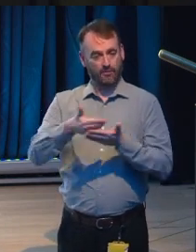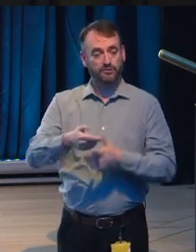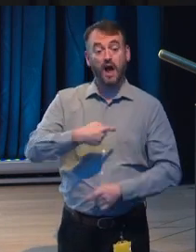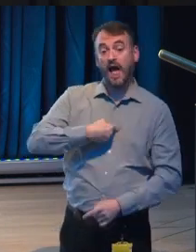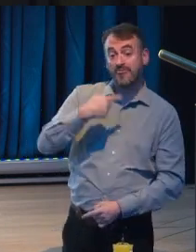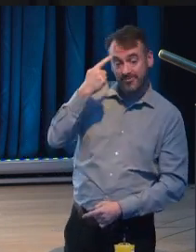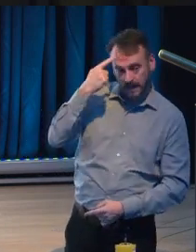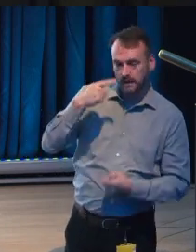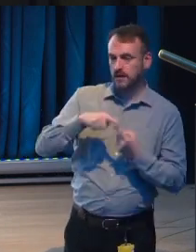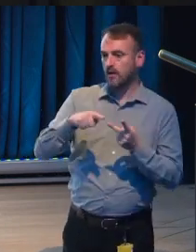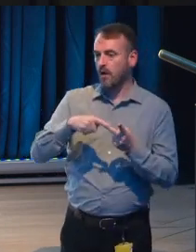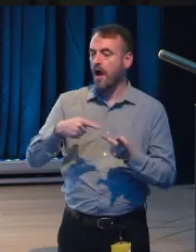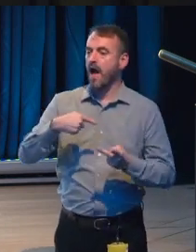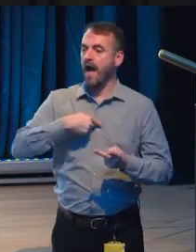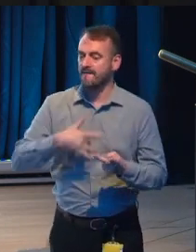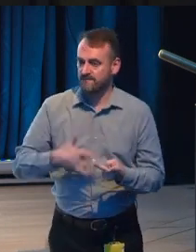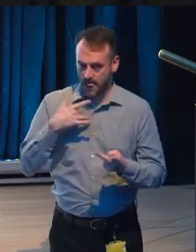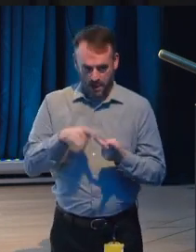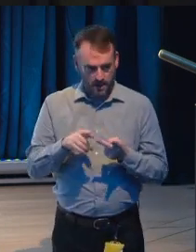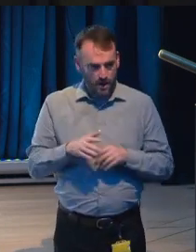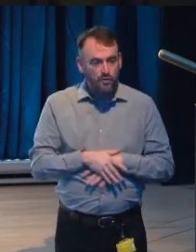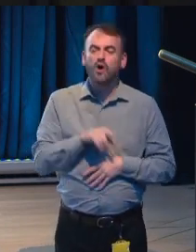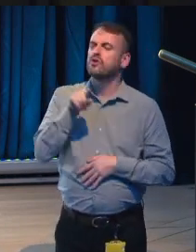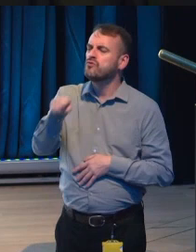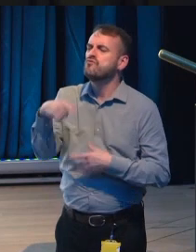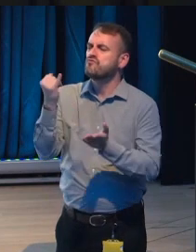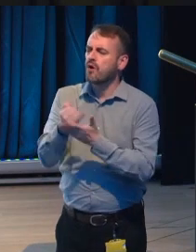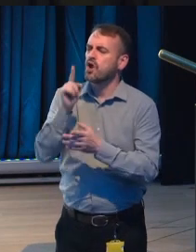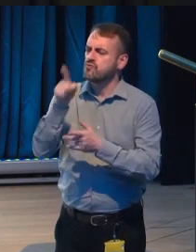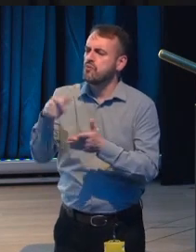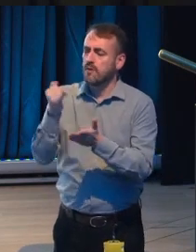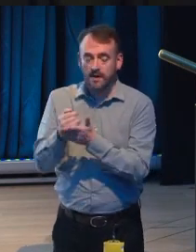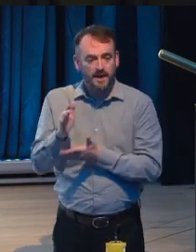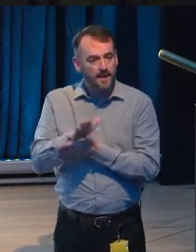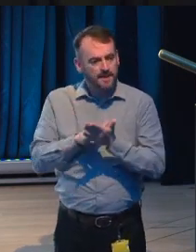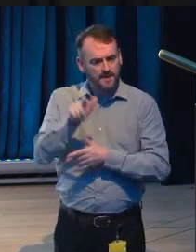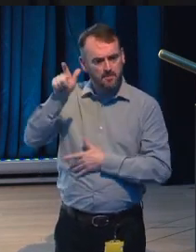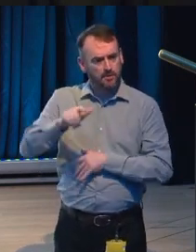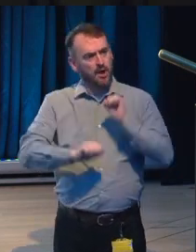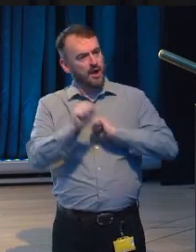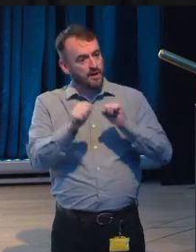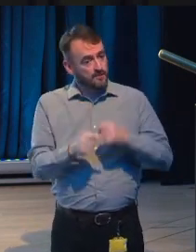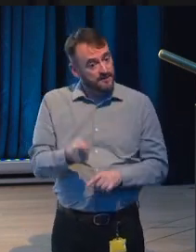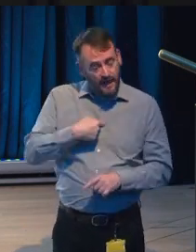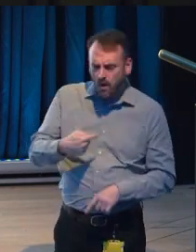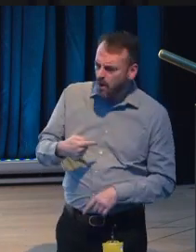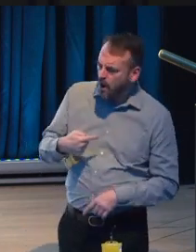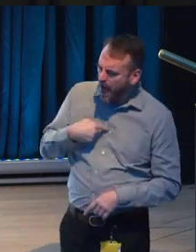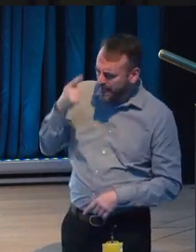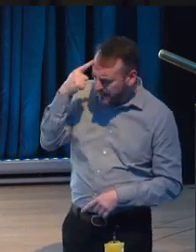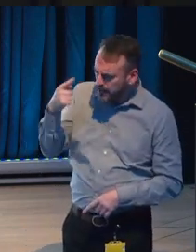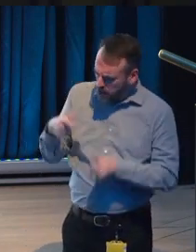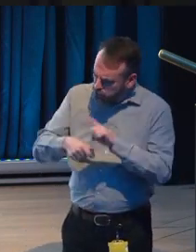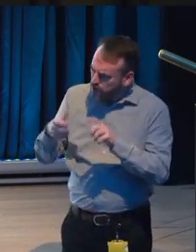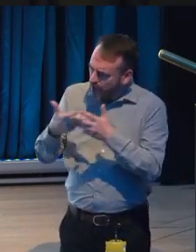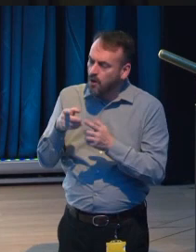feel, instead of you language, it's easier for the receiver to hear it in a non-defensive way and actually take in the feedback in the way it's intended. There's